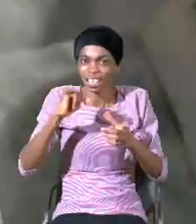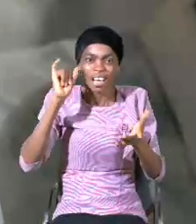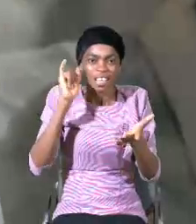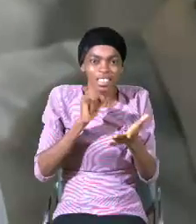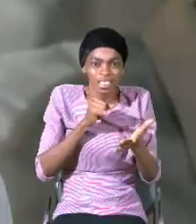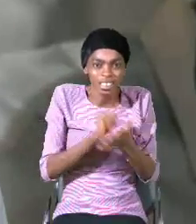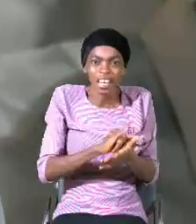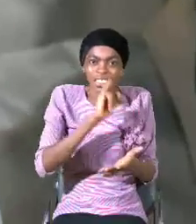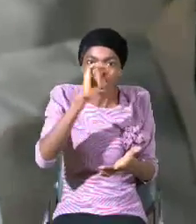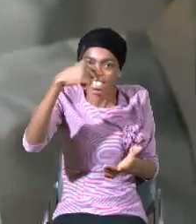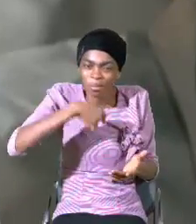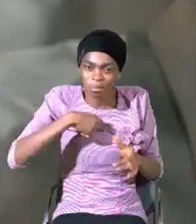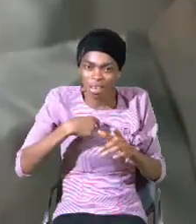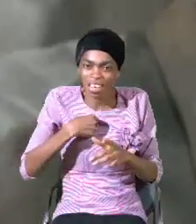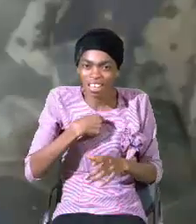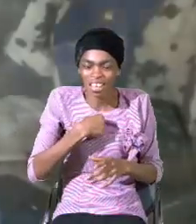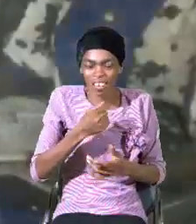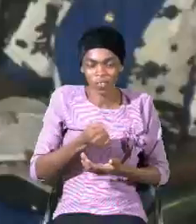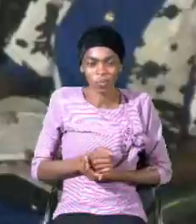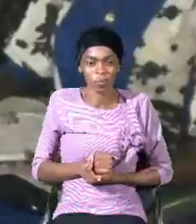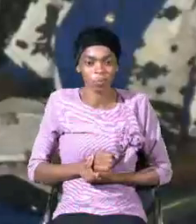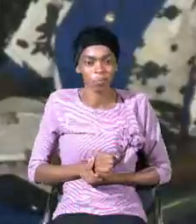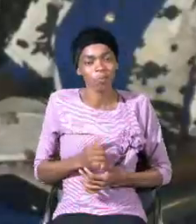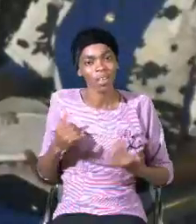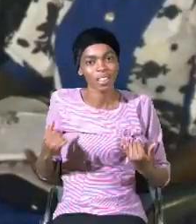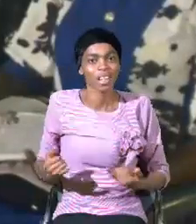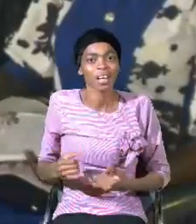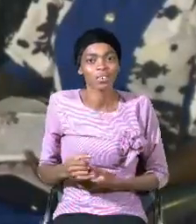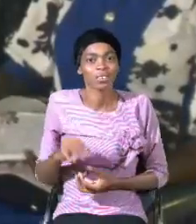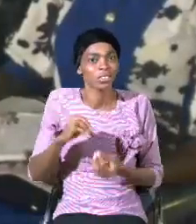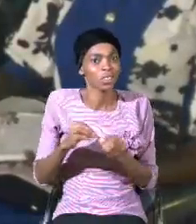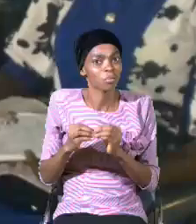me. Now it will honor you.